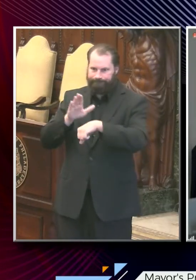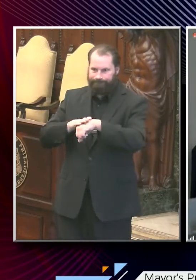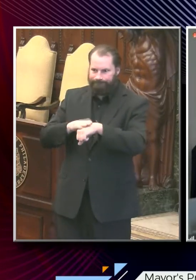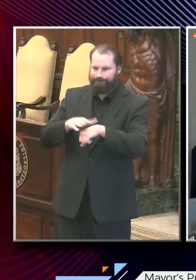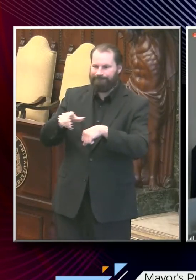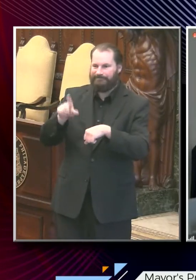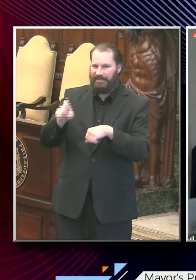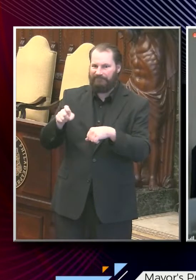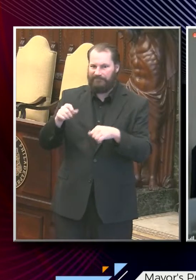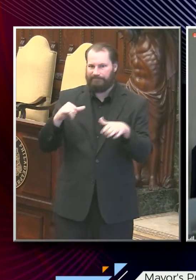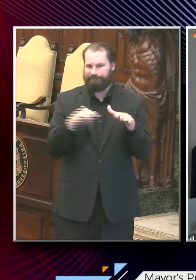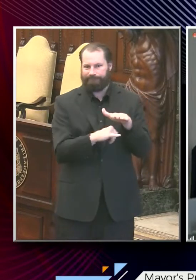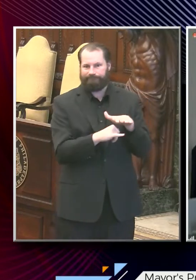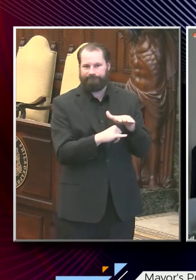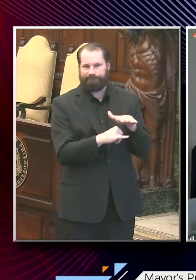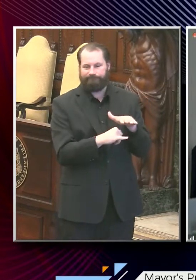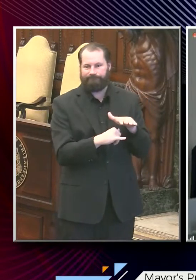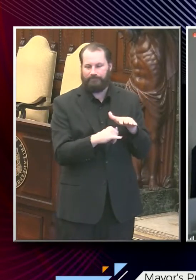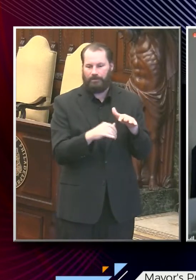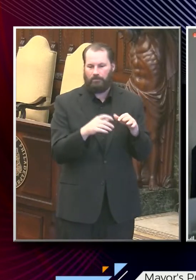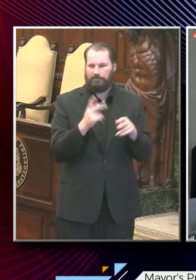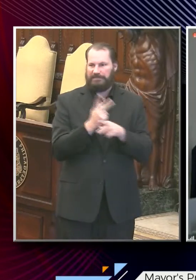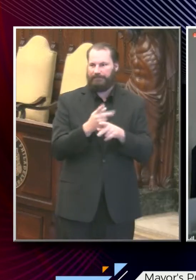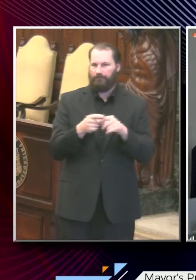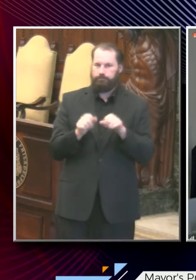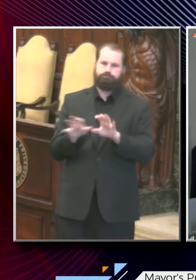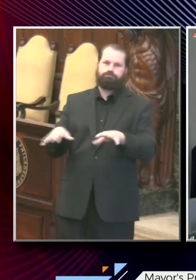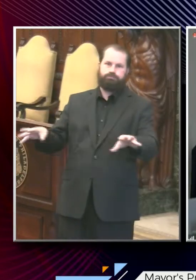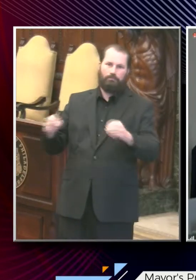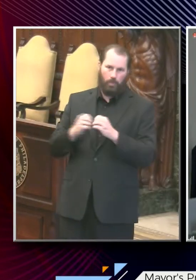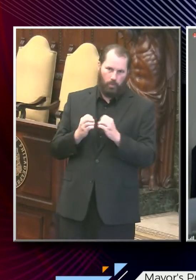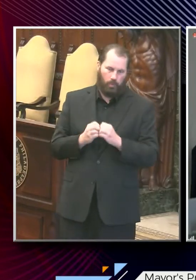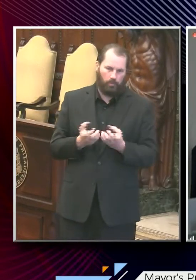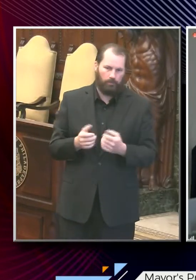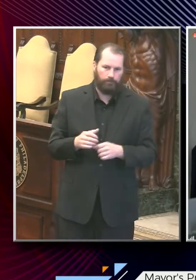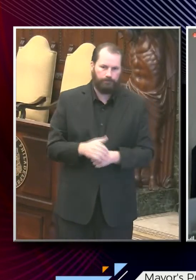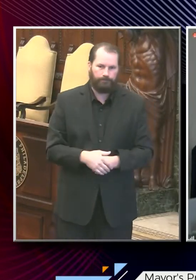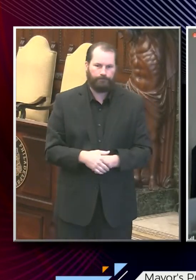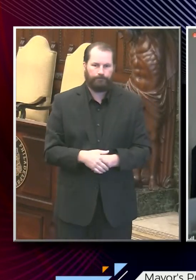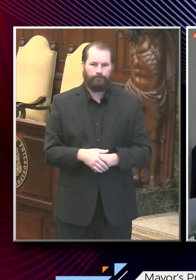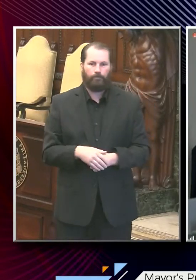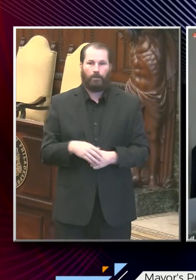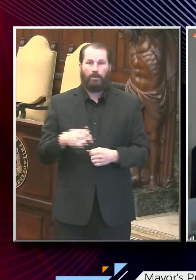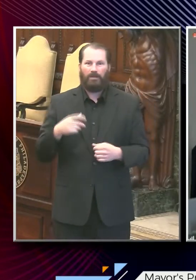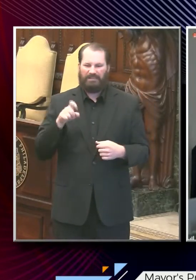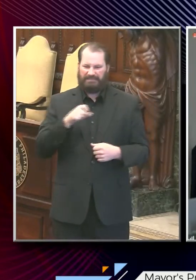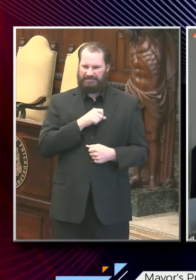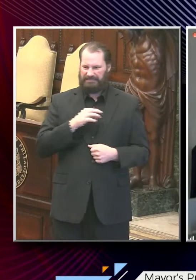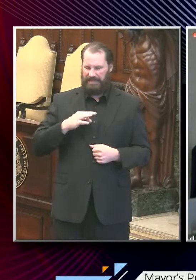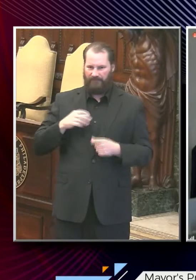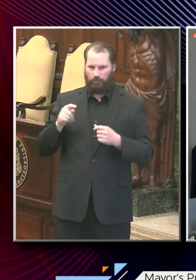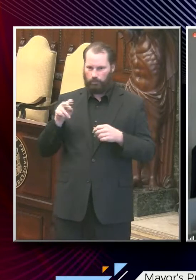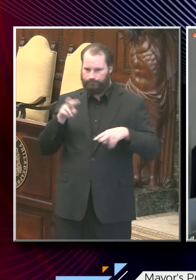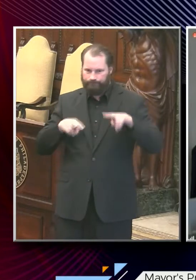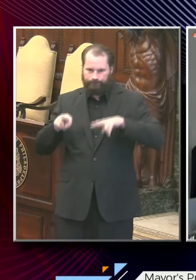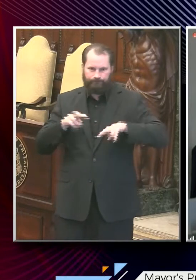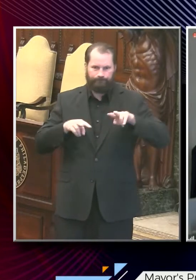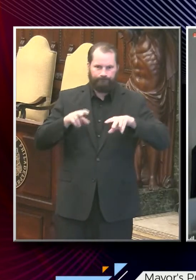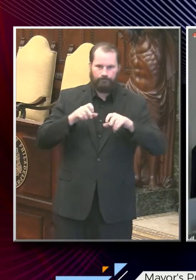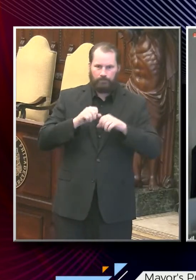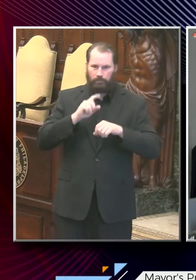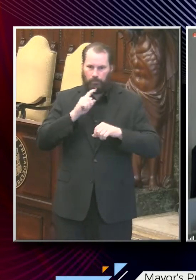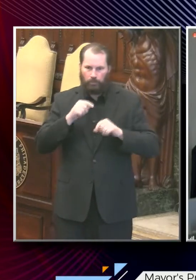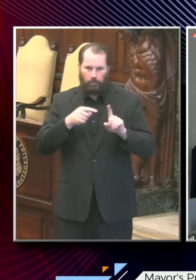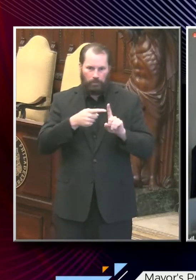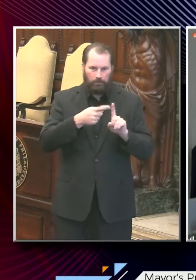infection, they don't in turn pass it on to others. Now that takes a lot of staff time to do, and we've been, the past few weeks, building our infrastructure